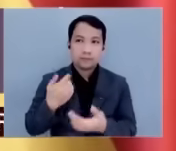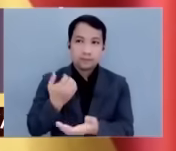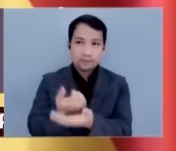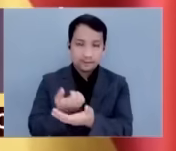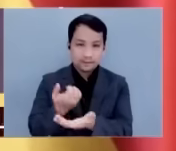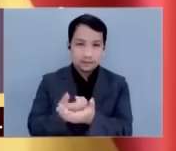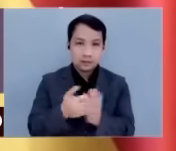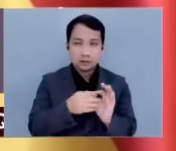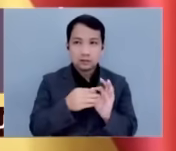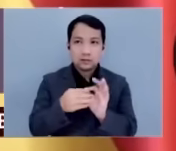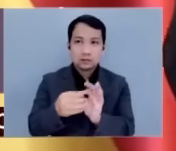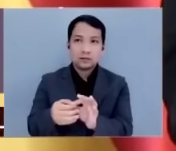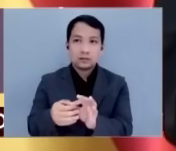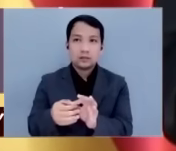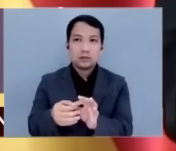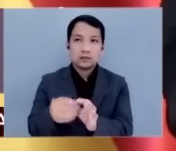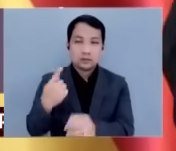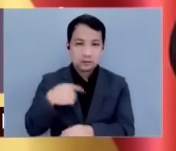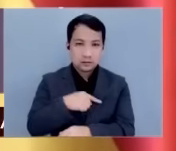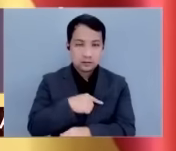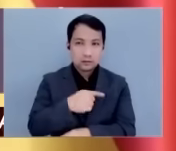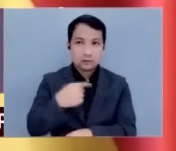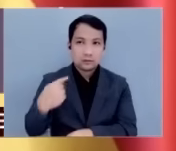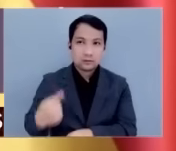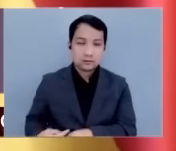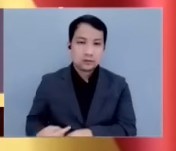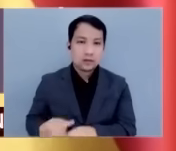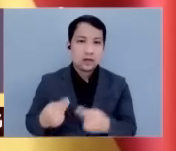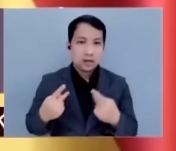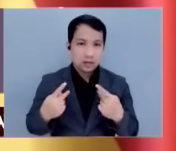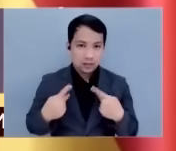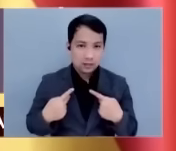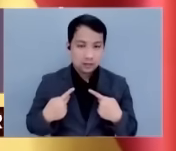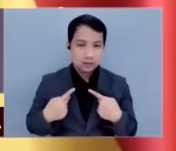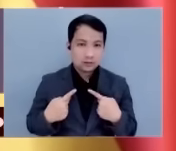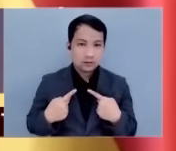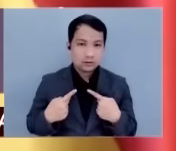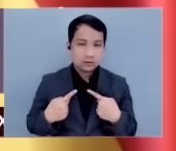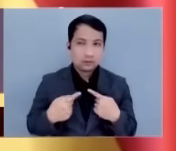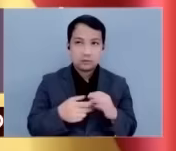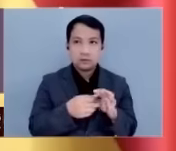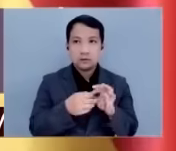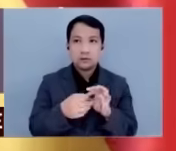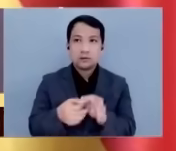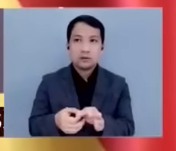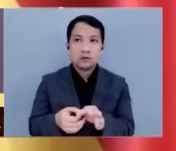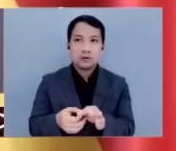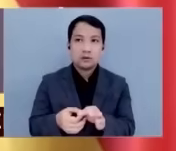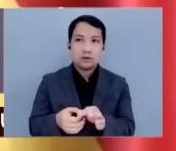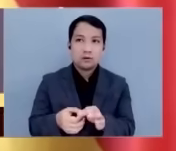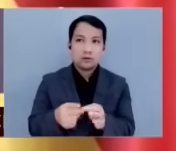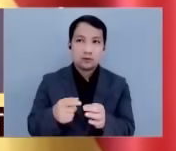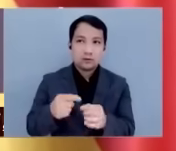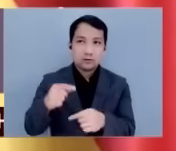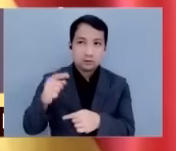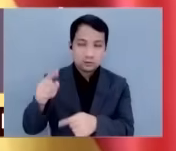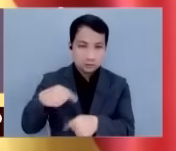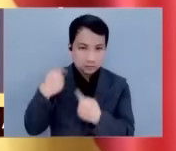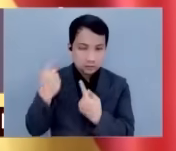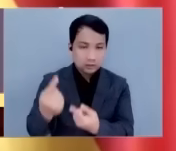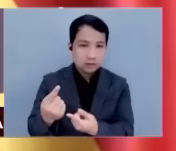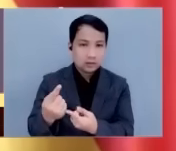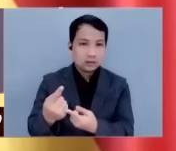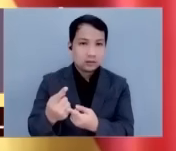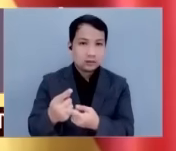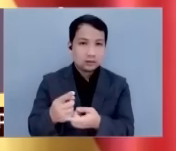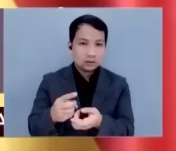that China has already intruded upon, and until that premise that